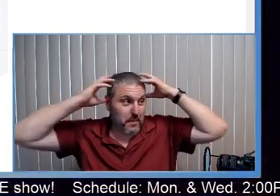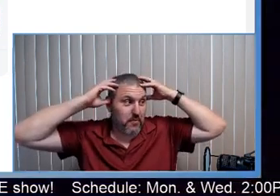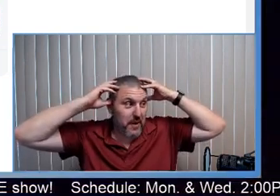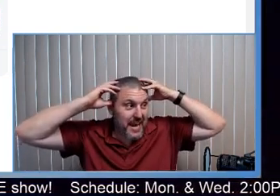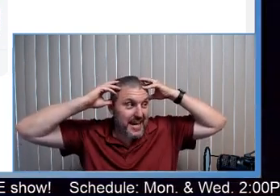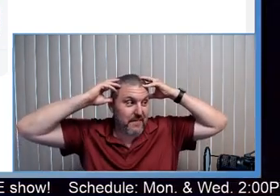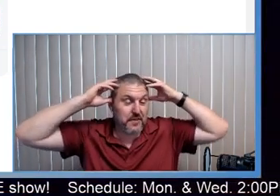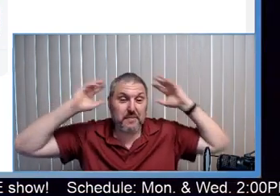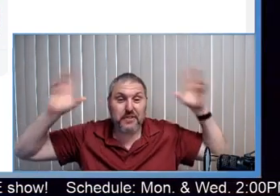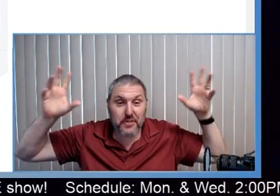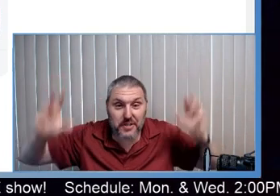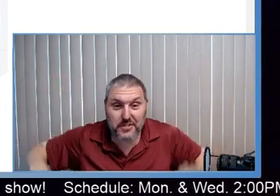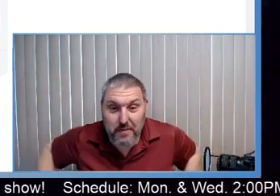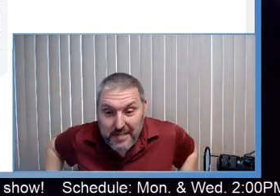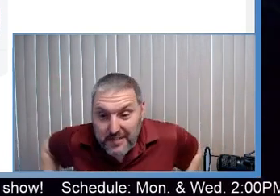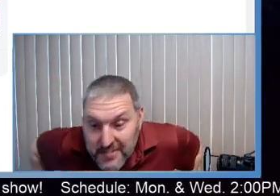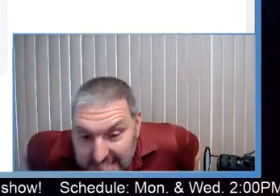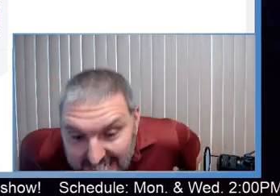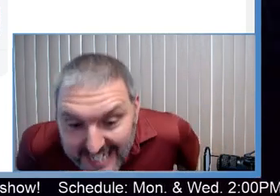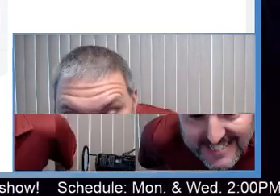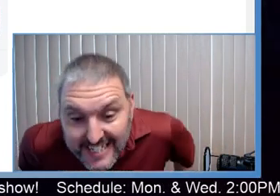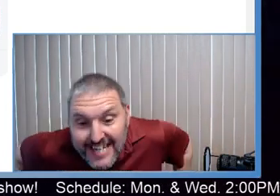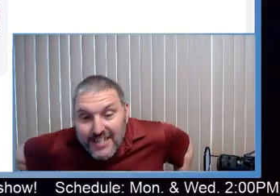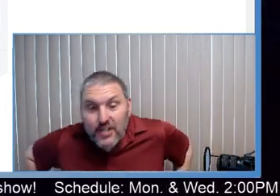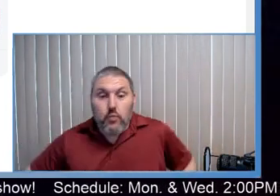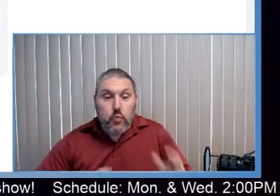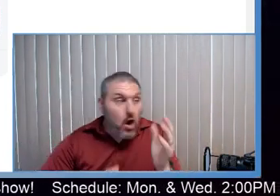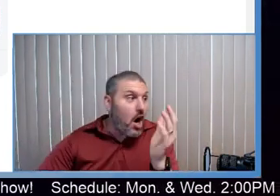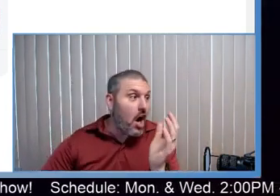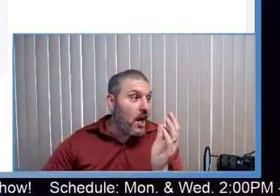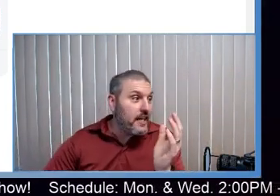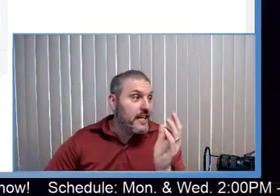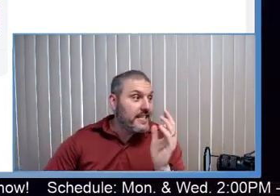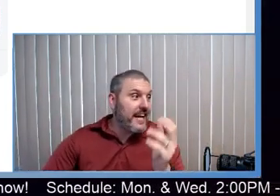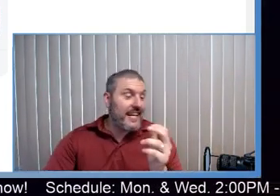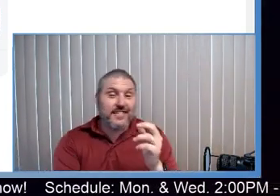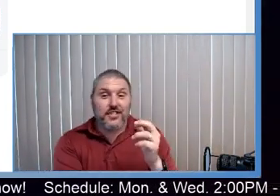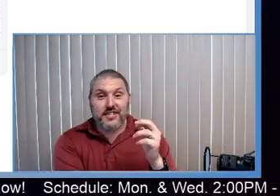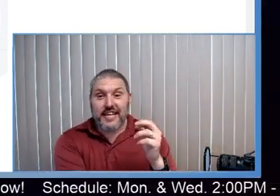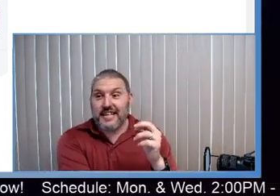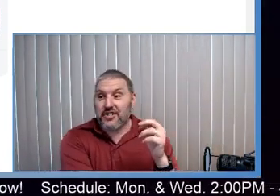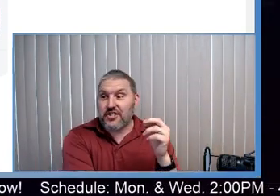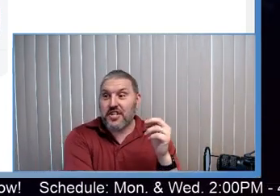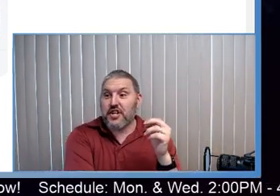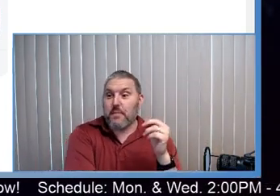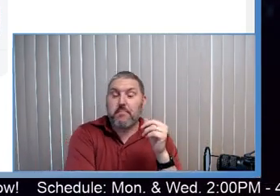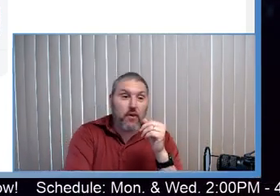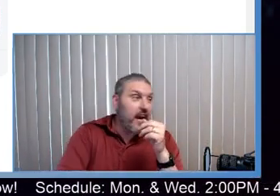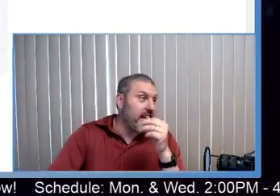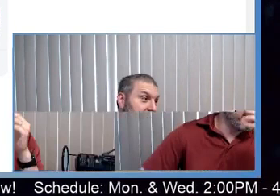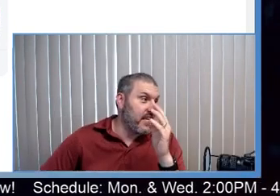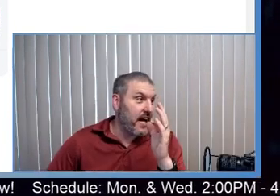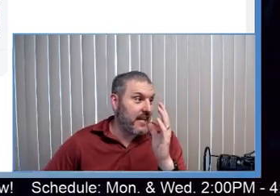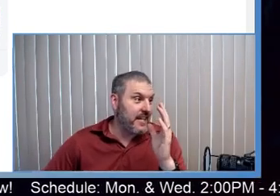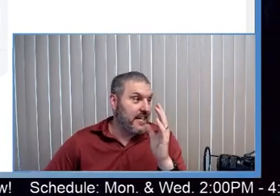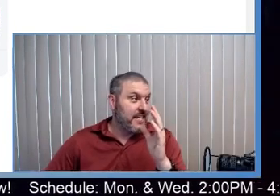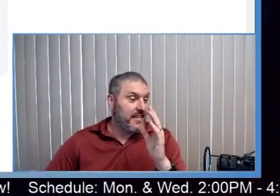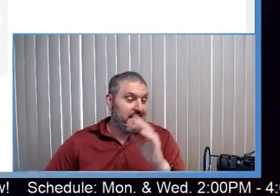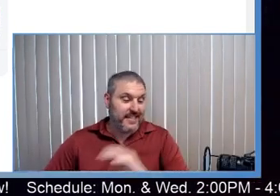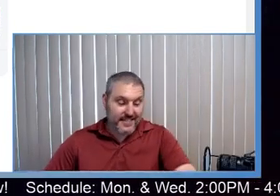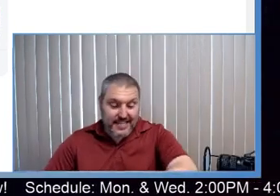It's just in your brain after you've been doing so many of those things, you know, wrong, that it's just in your brain to,